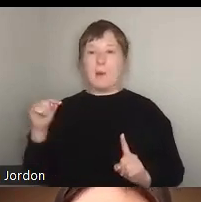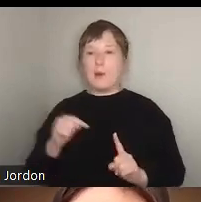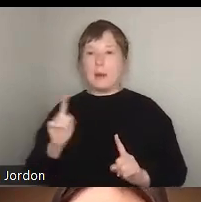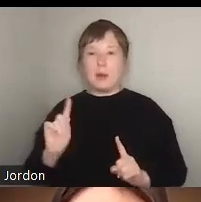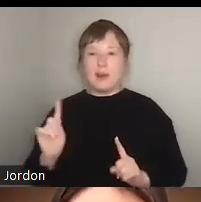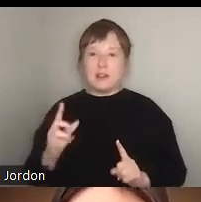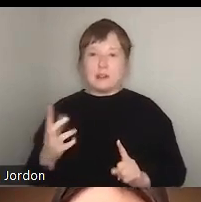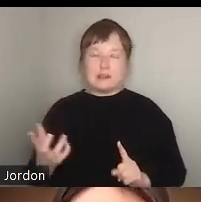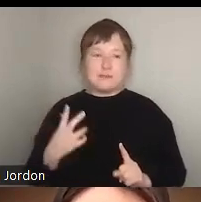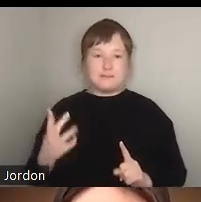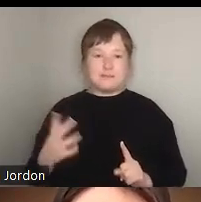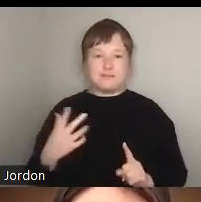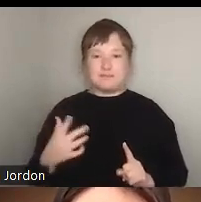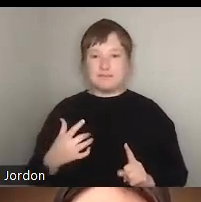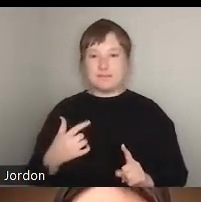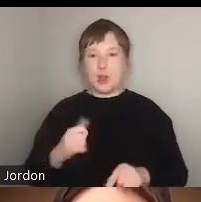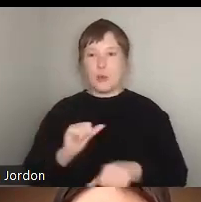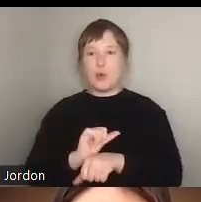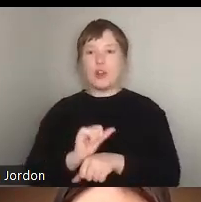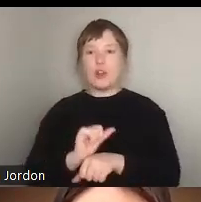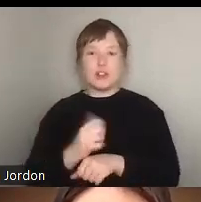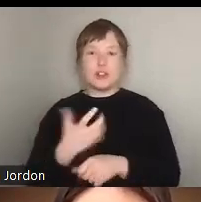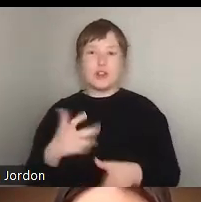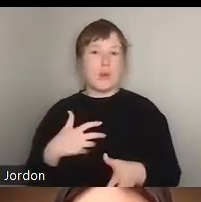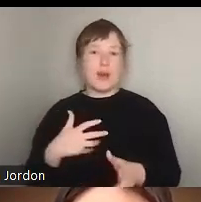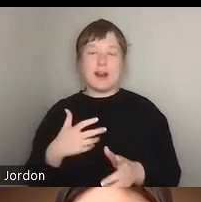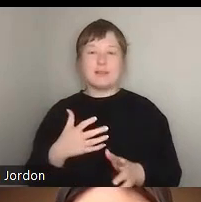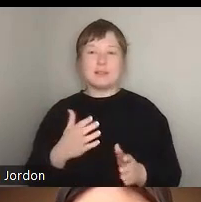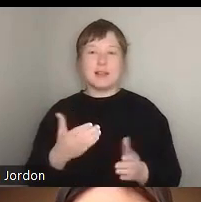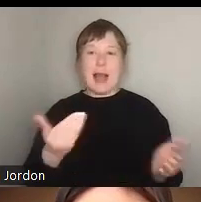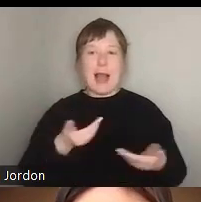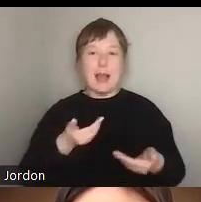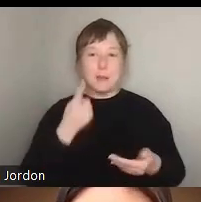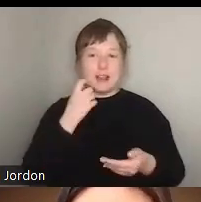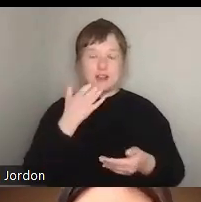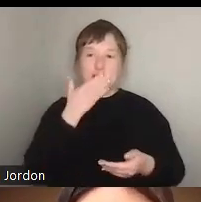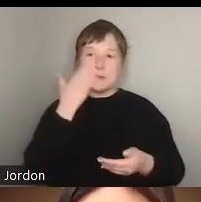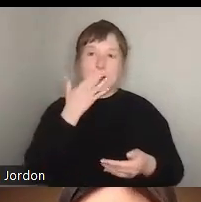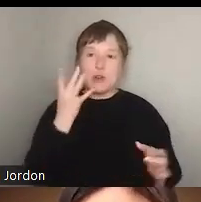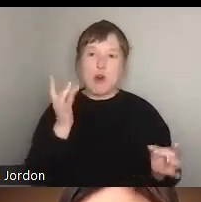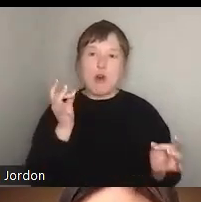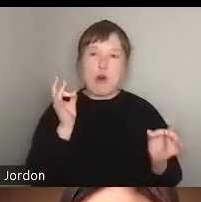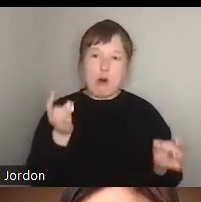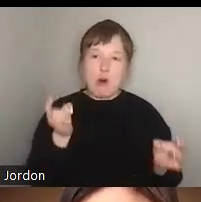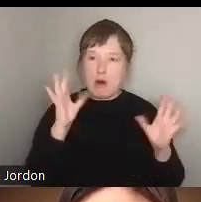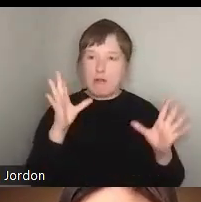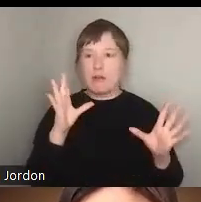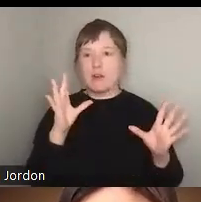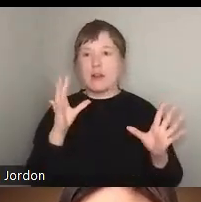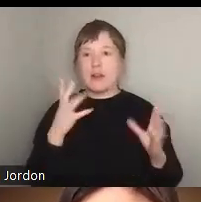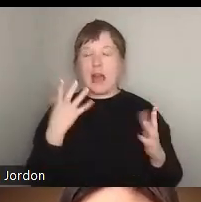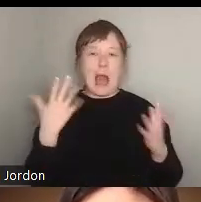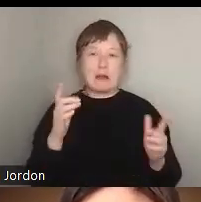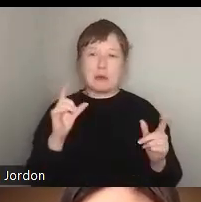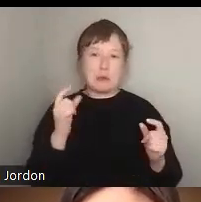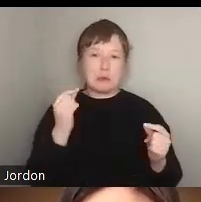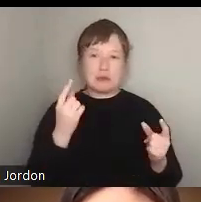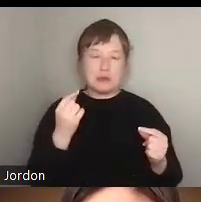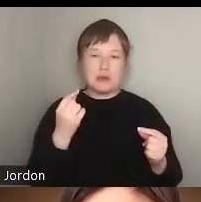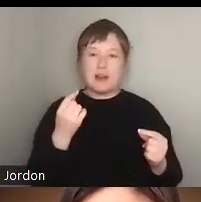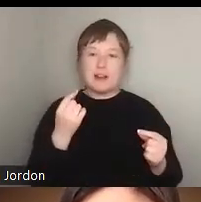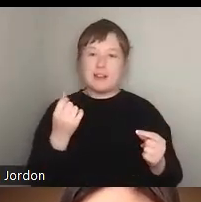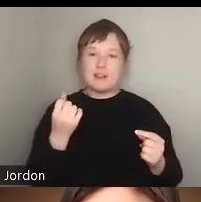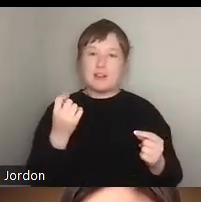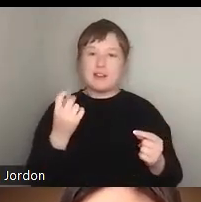where, employers won't even hire her because she smells so bad. And I just don't know what to do about it. I brought it up